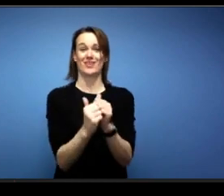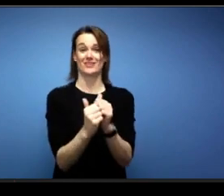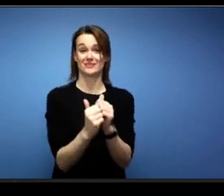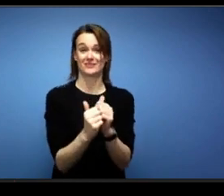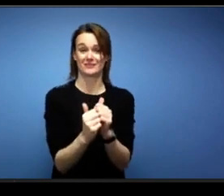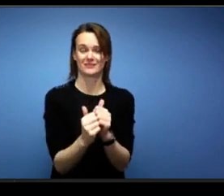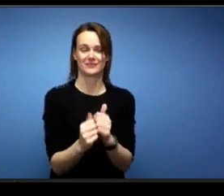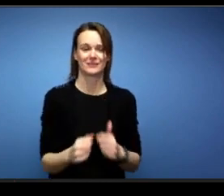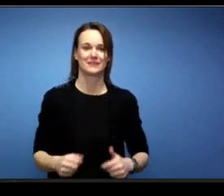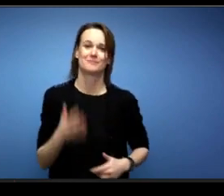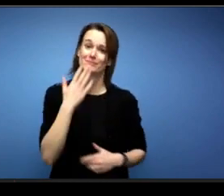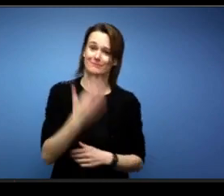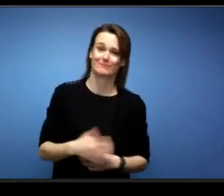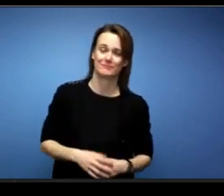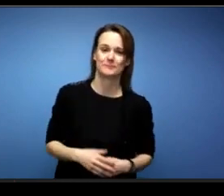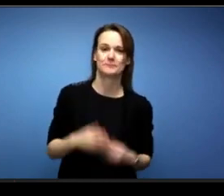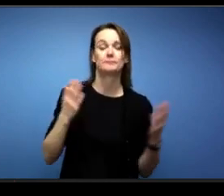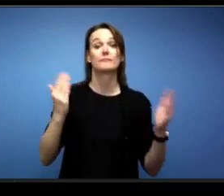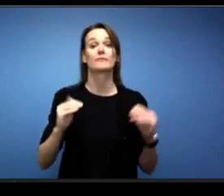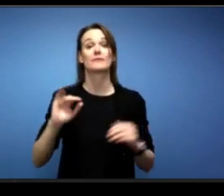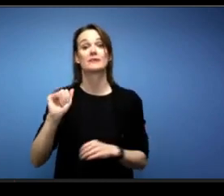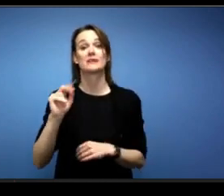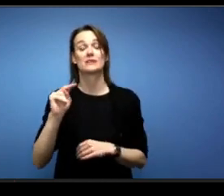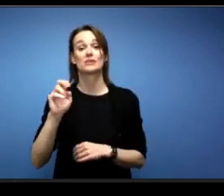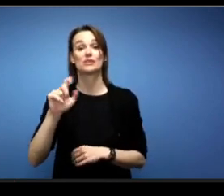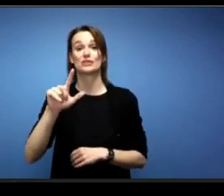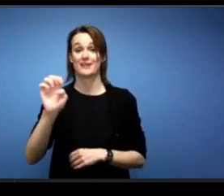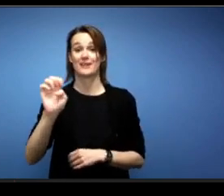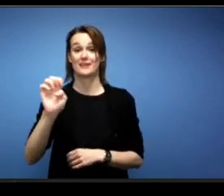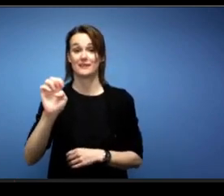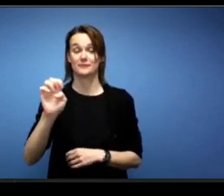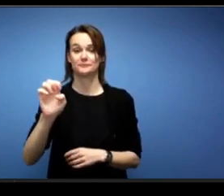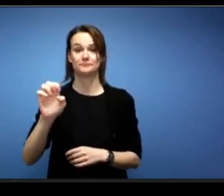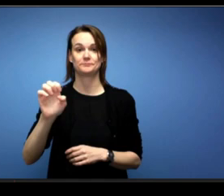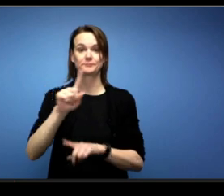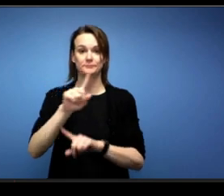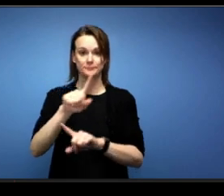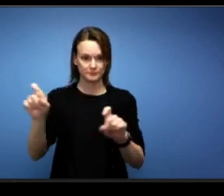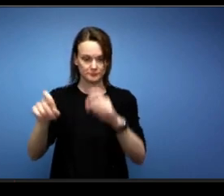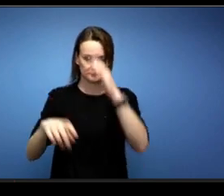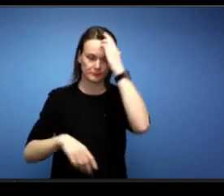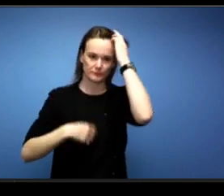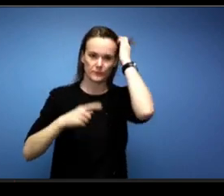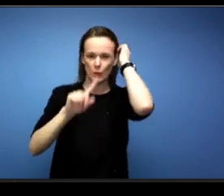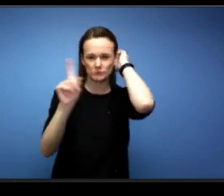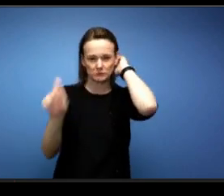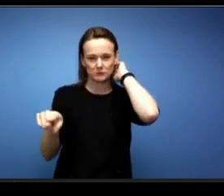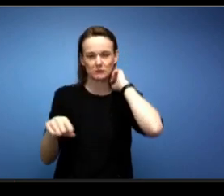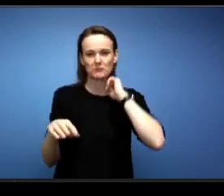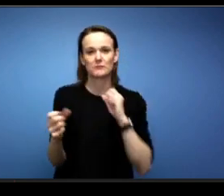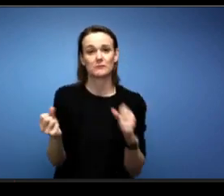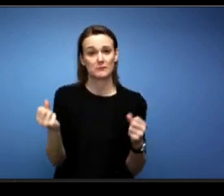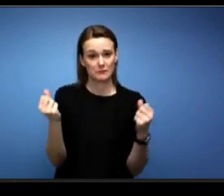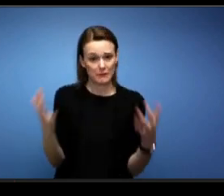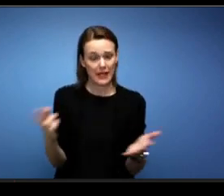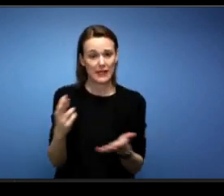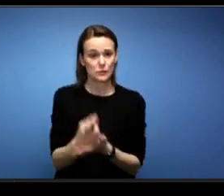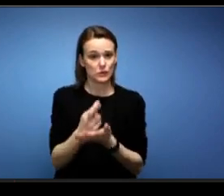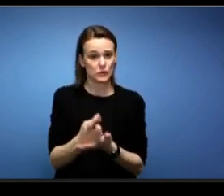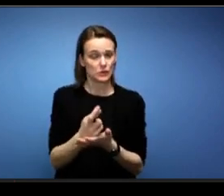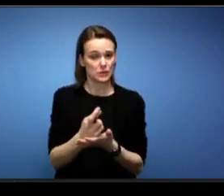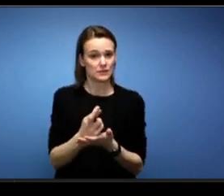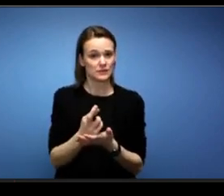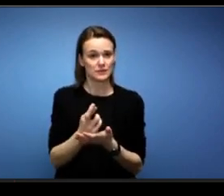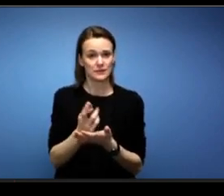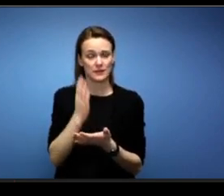other. Thank you for that. Janelle, you're next. The question I have for you is, there's a lot of great resources out there to help